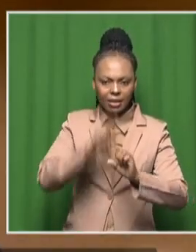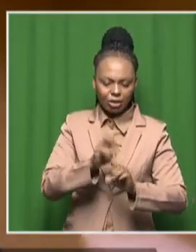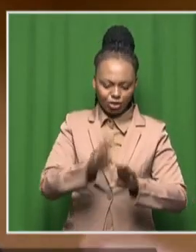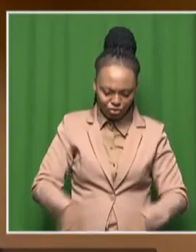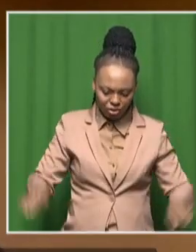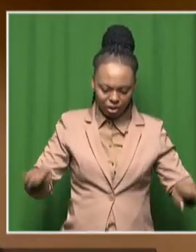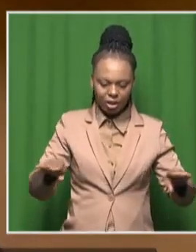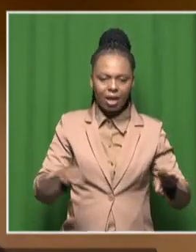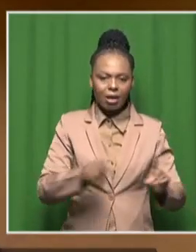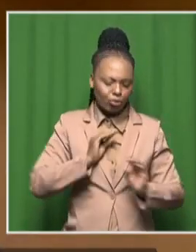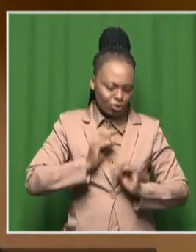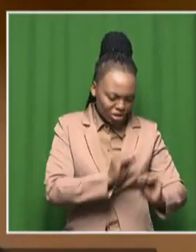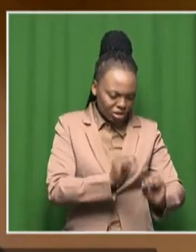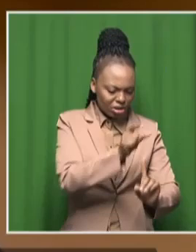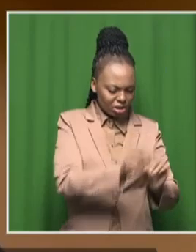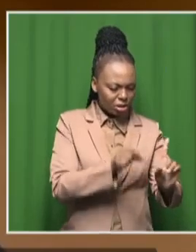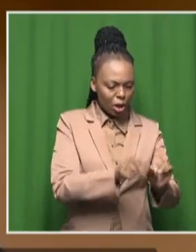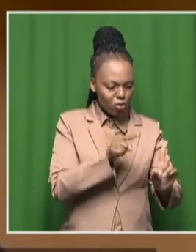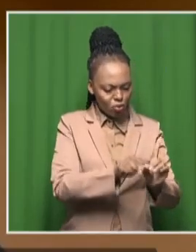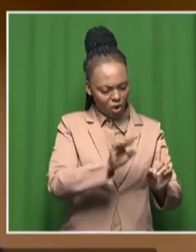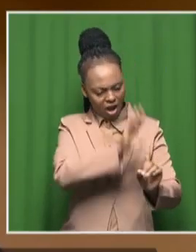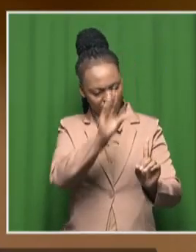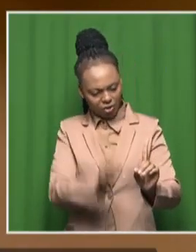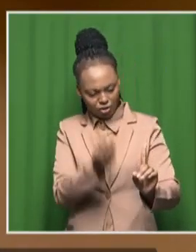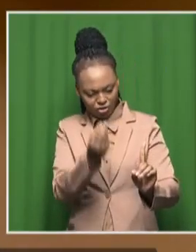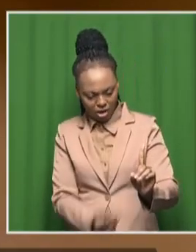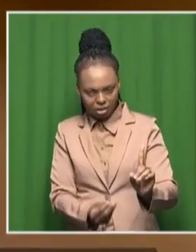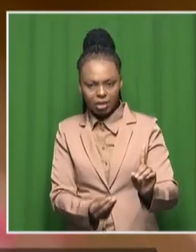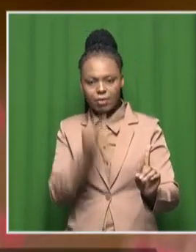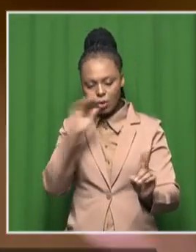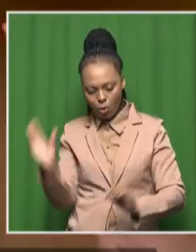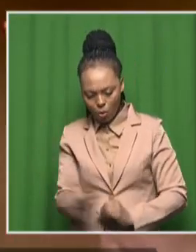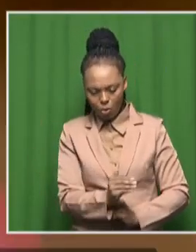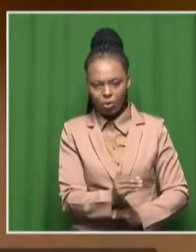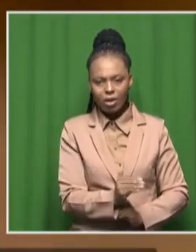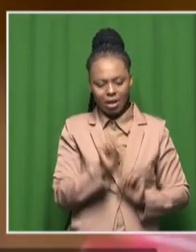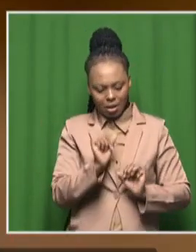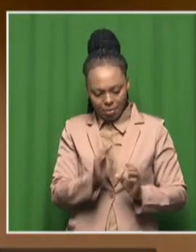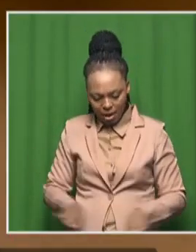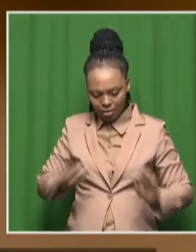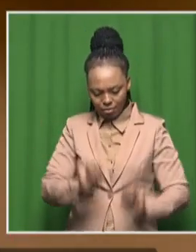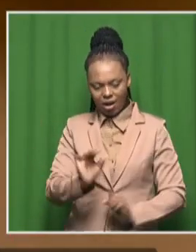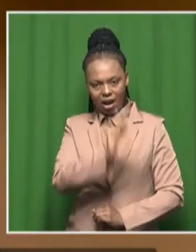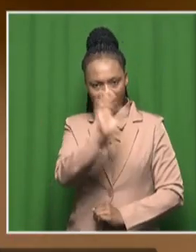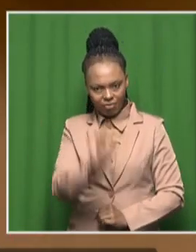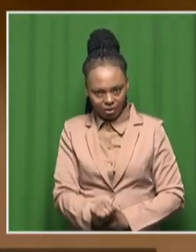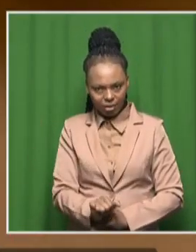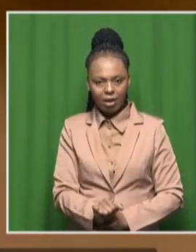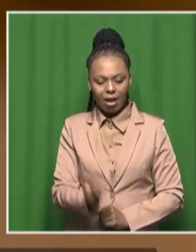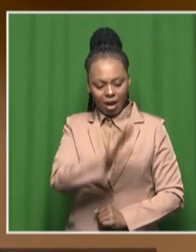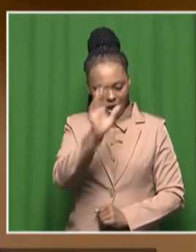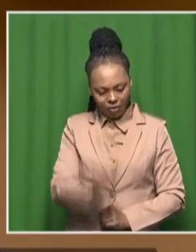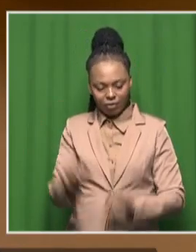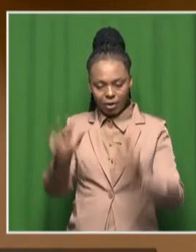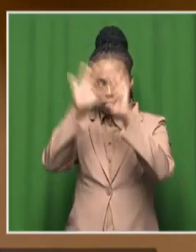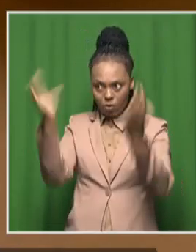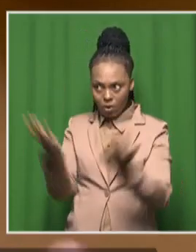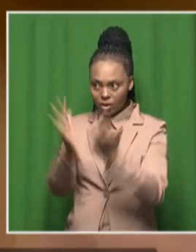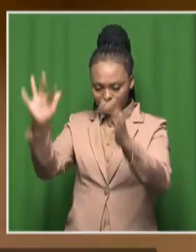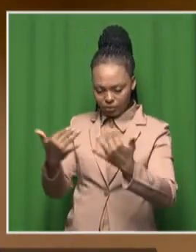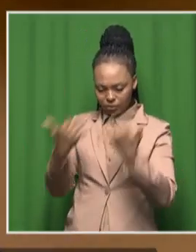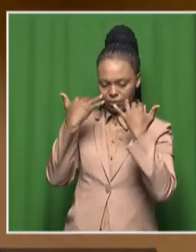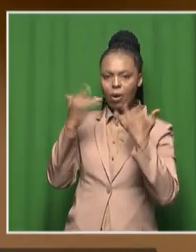you as an African, because all of our children are Africans. And the gift of Africa to the world is Ubuntu.